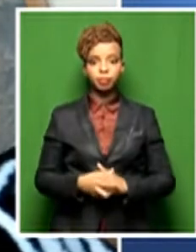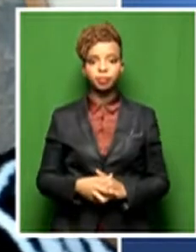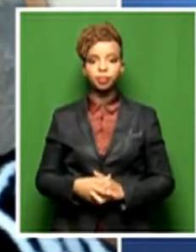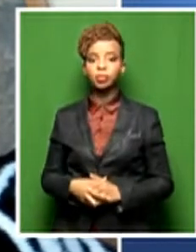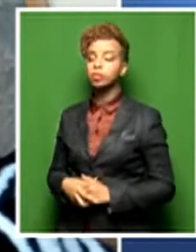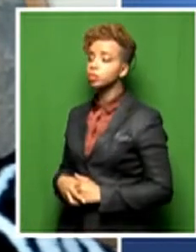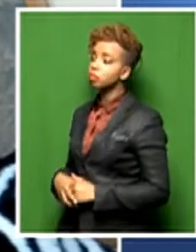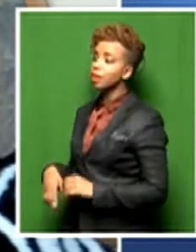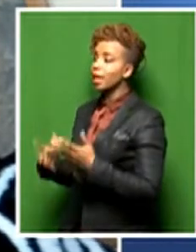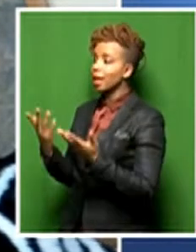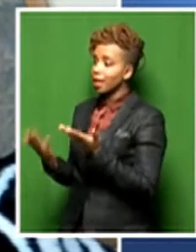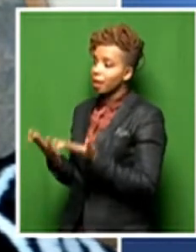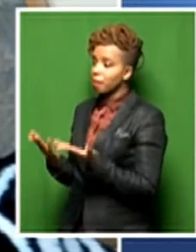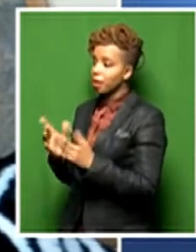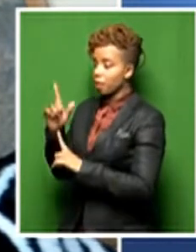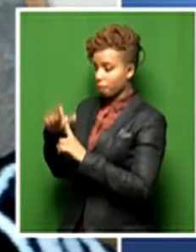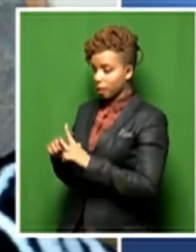the search?